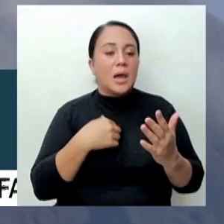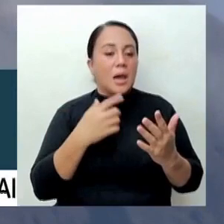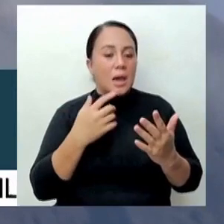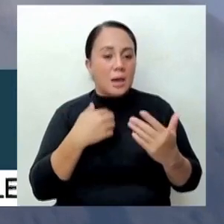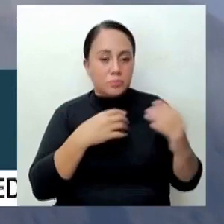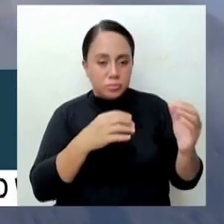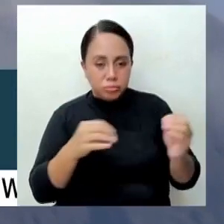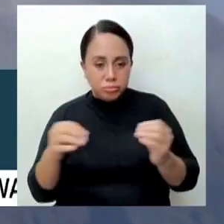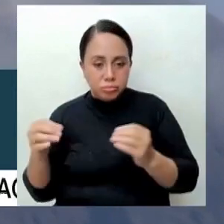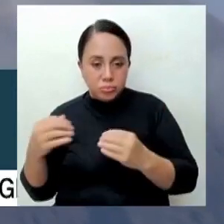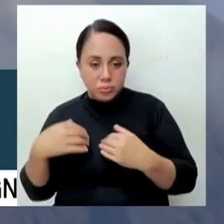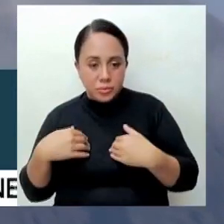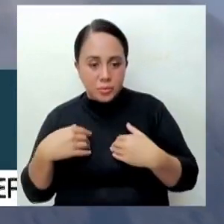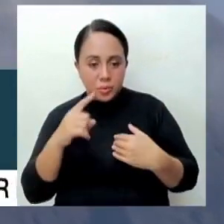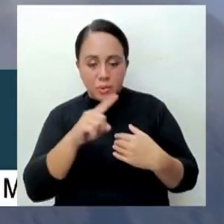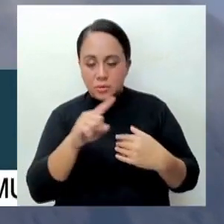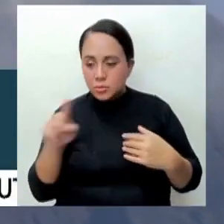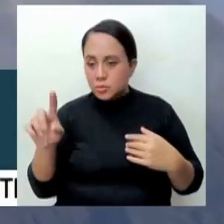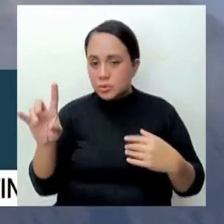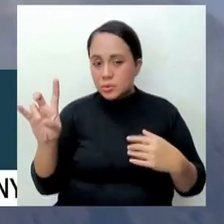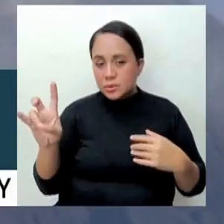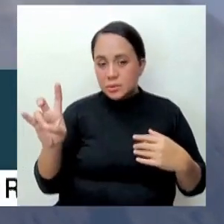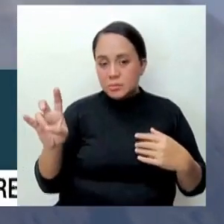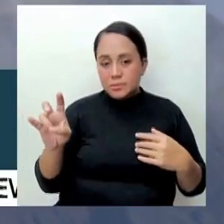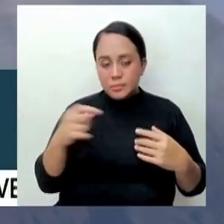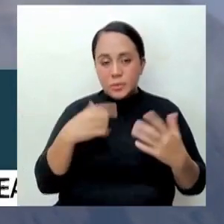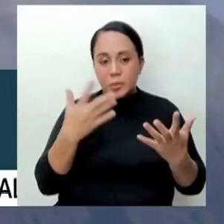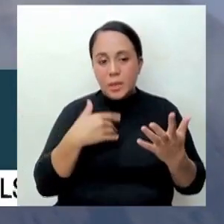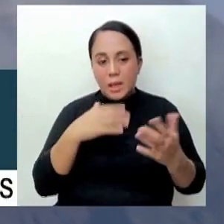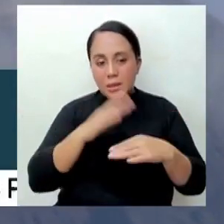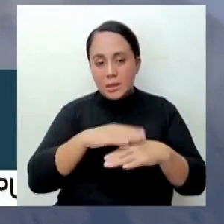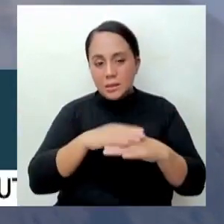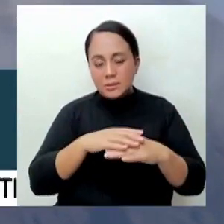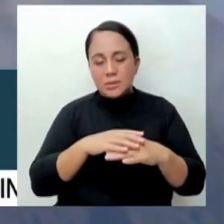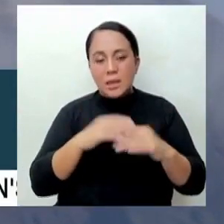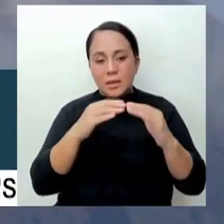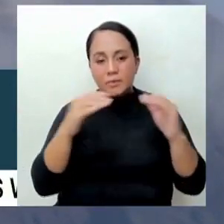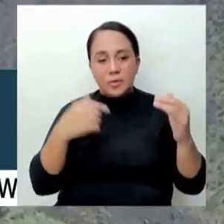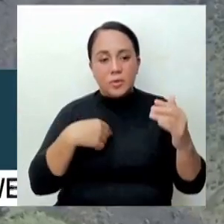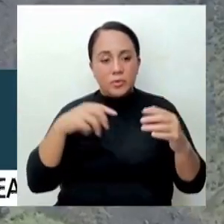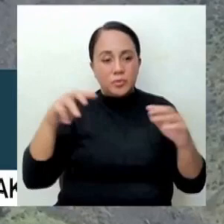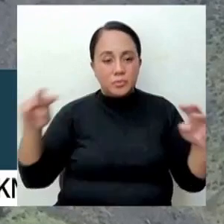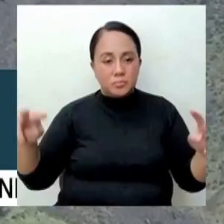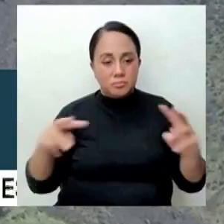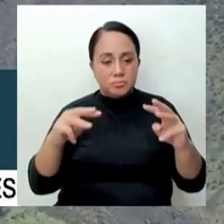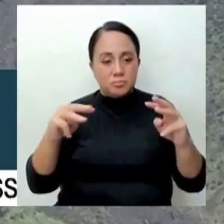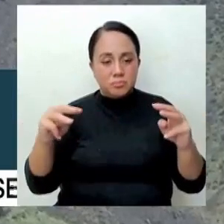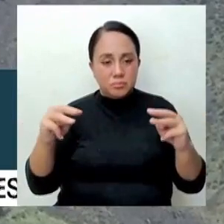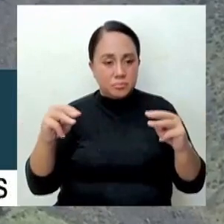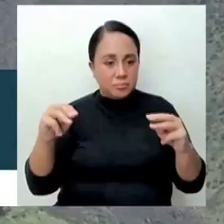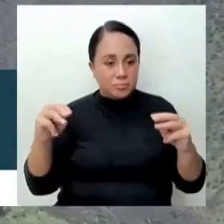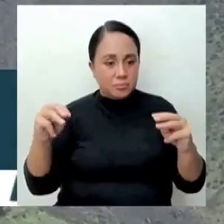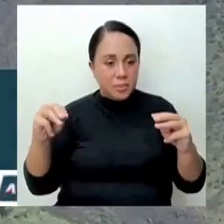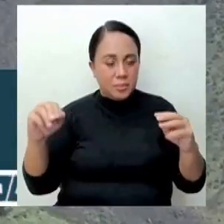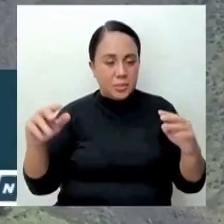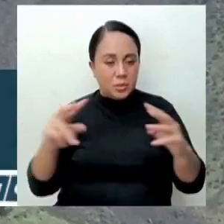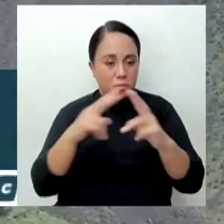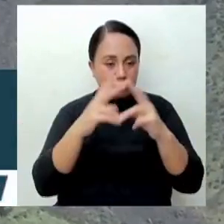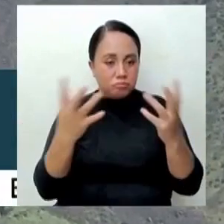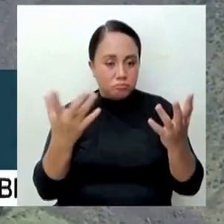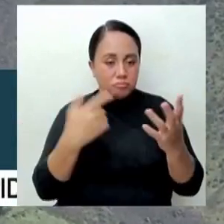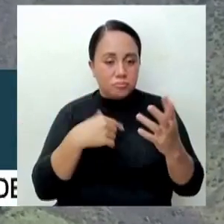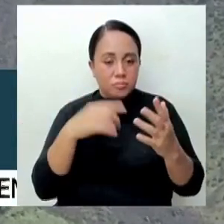was suspended after state volcanologists raised the alert level of Mayon Volcano to 3. Alert level 3 remains over Mayon Volcano